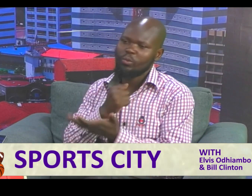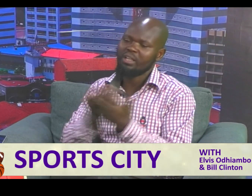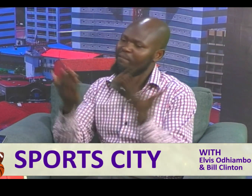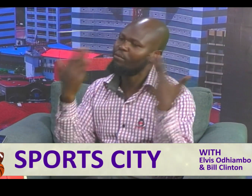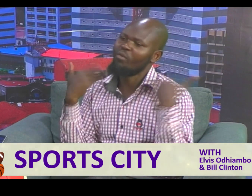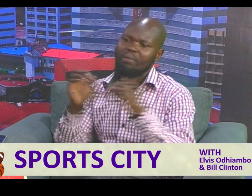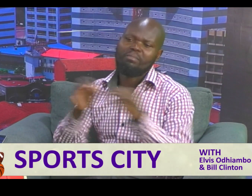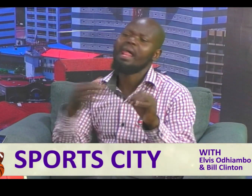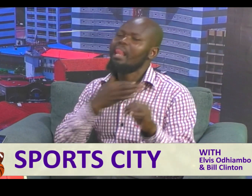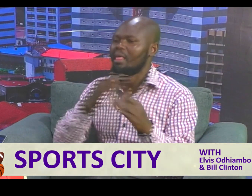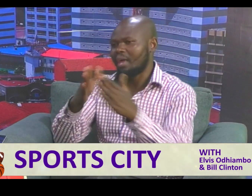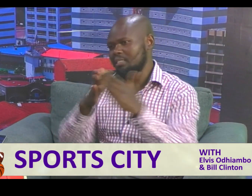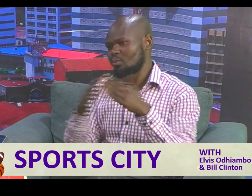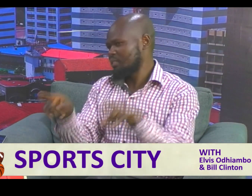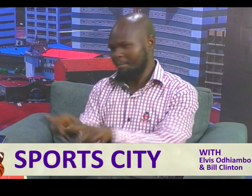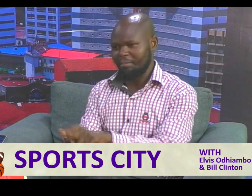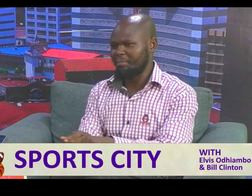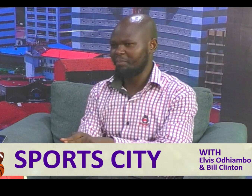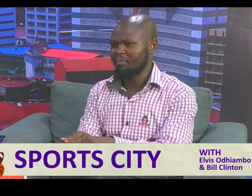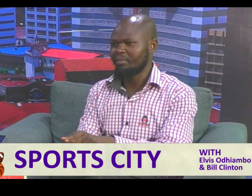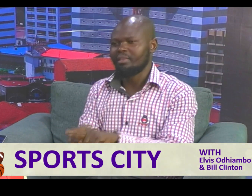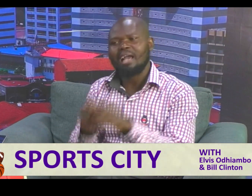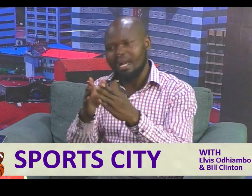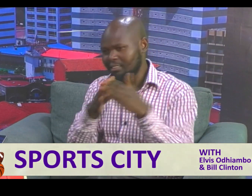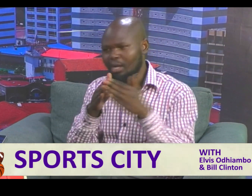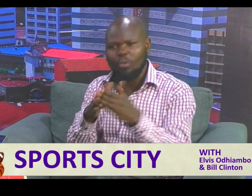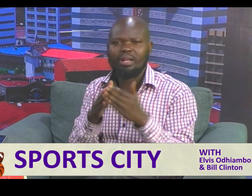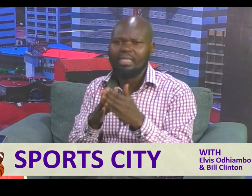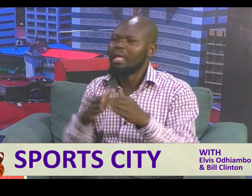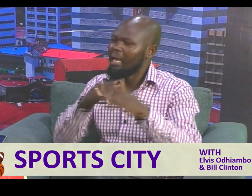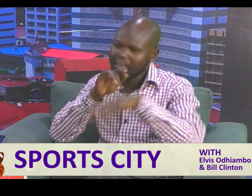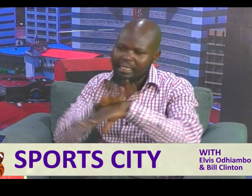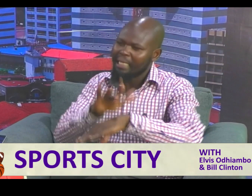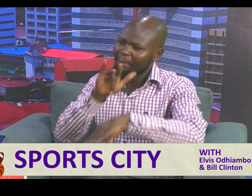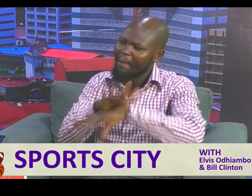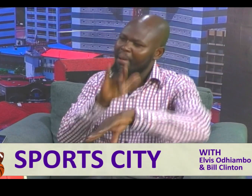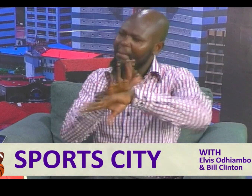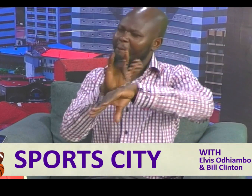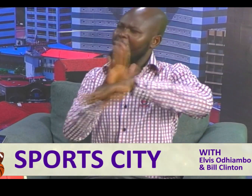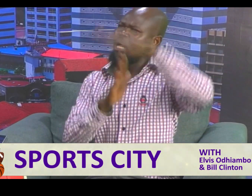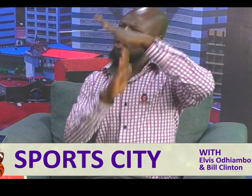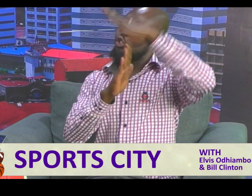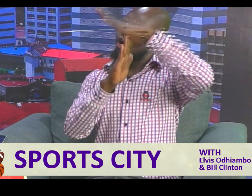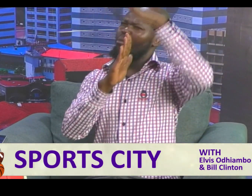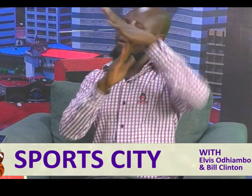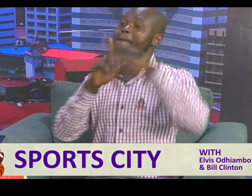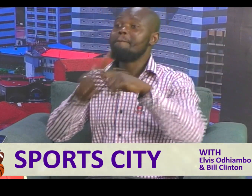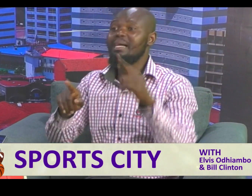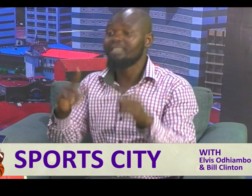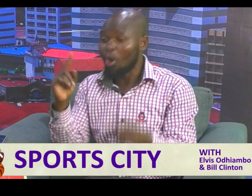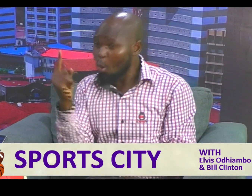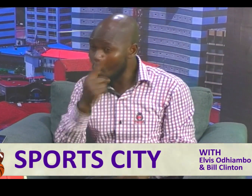For me, I believe that forever are not going. Costa Rangers are not going to stay there forever, just